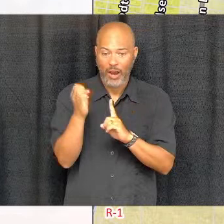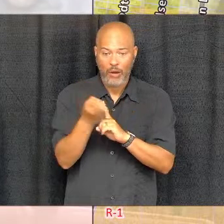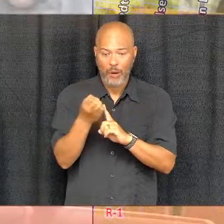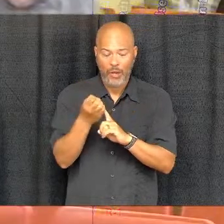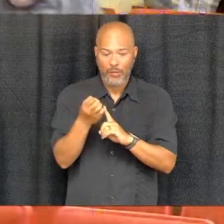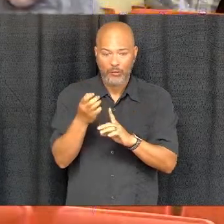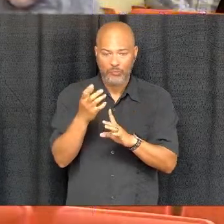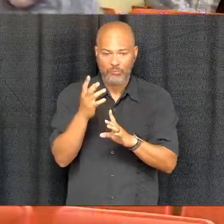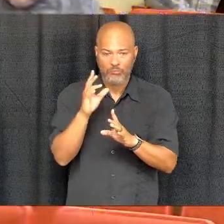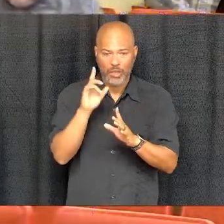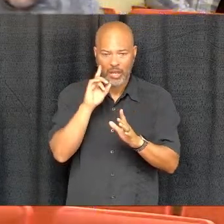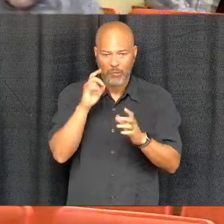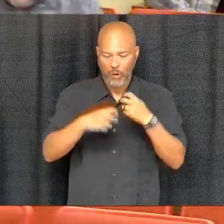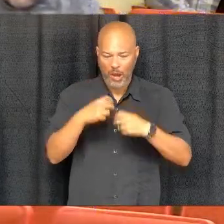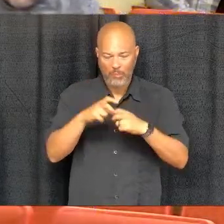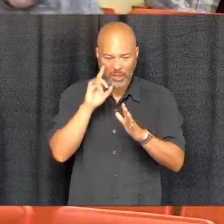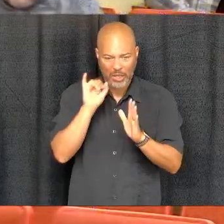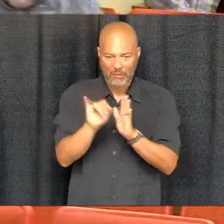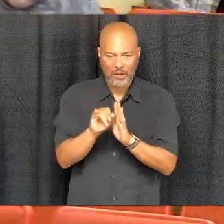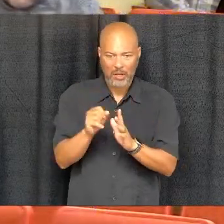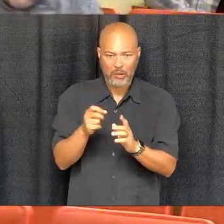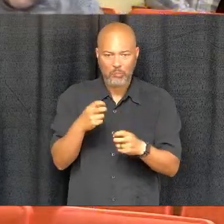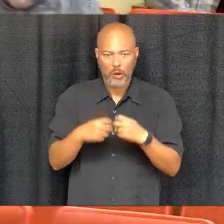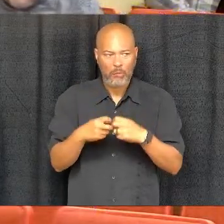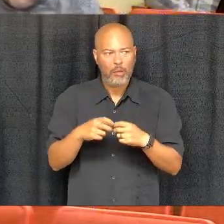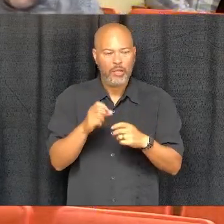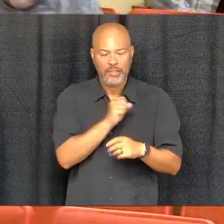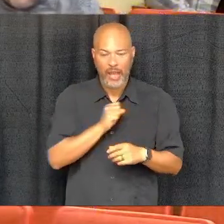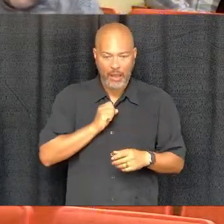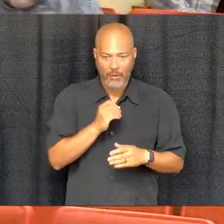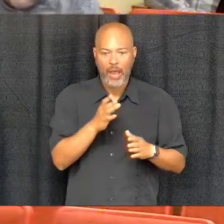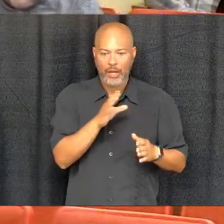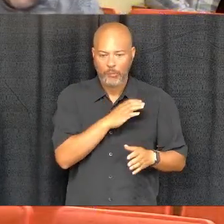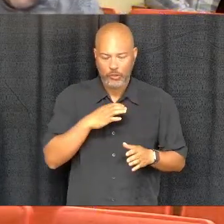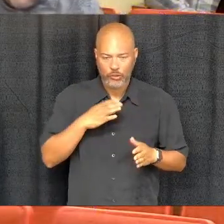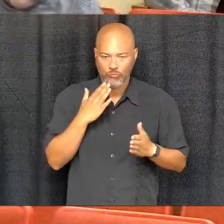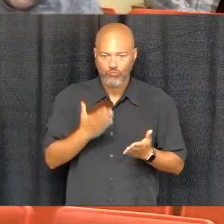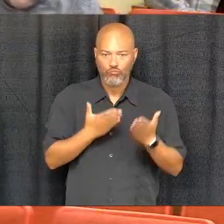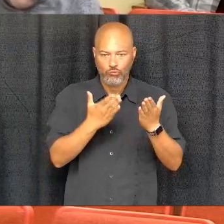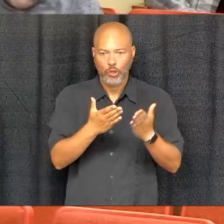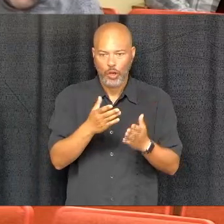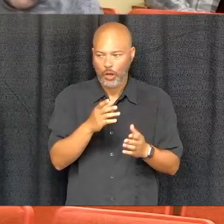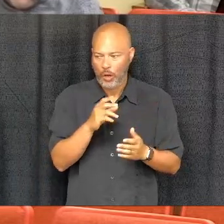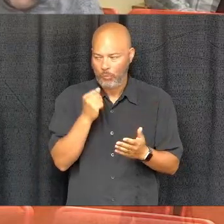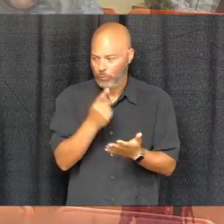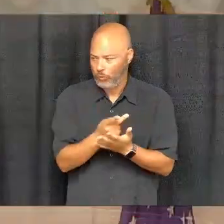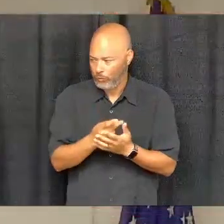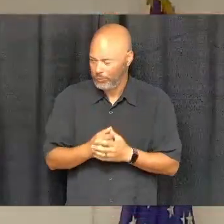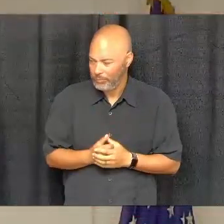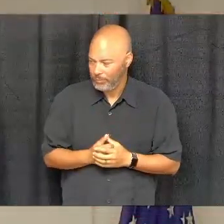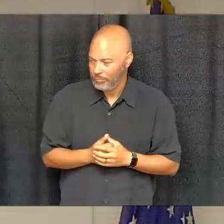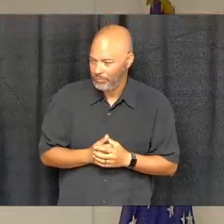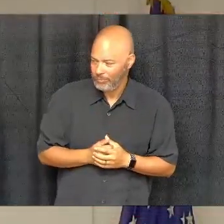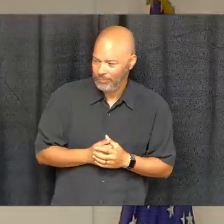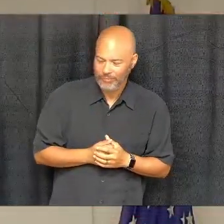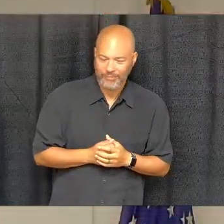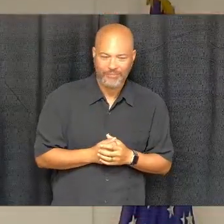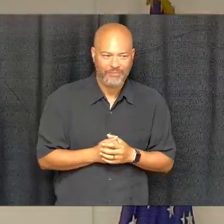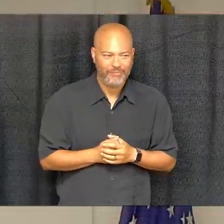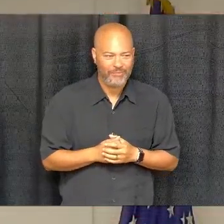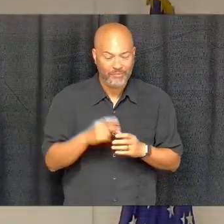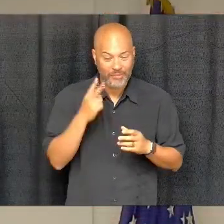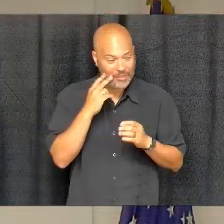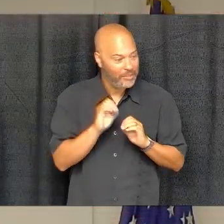were identified. The staff and the commission both recommend approval. Any comment or question regarding this ordinance?